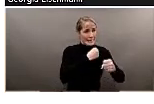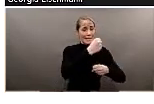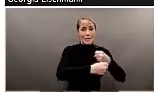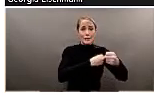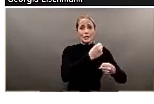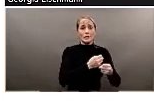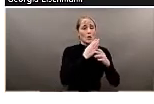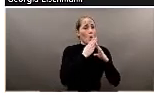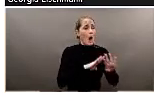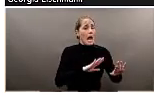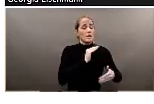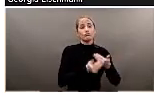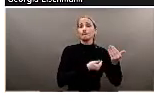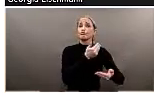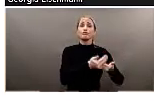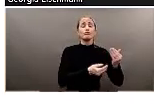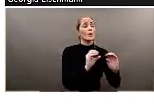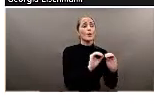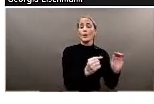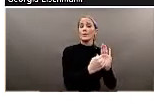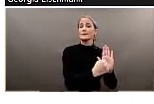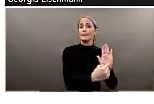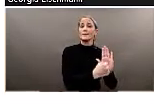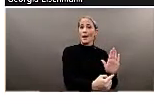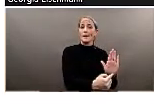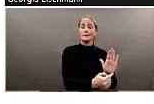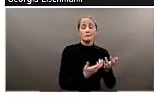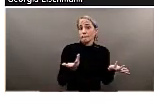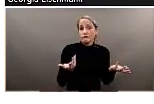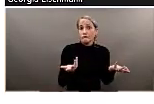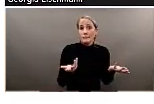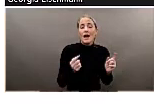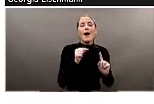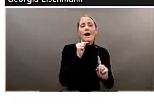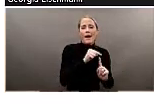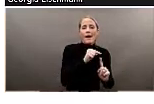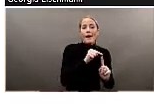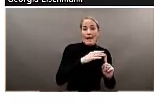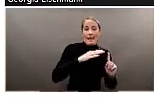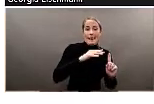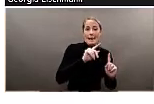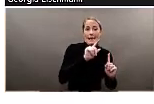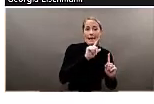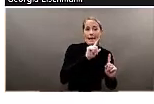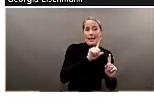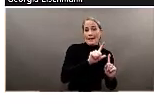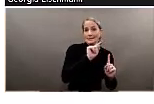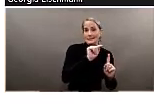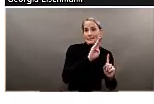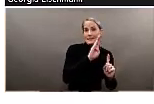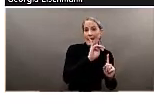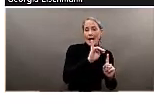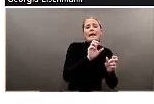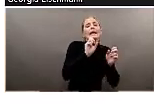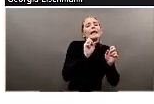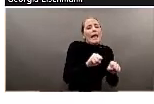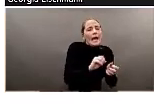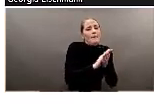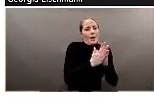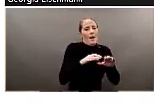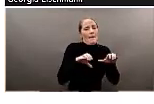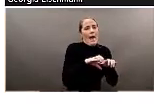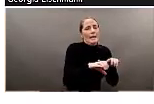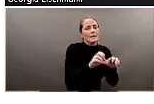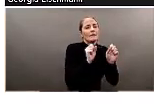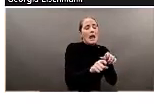I think it's important to understand that that's not something new. We've known about it. We've managed it for a long time. Latent TB can become active, and that's